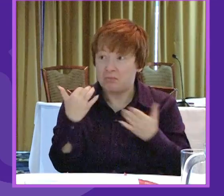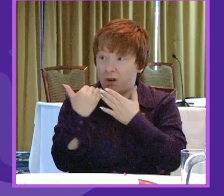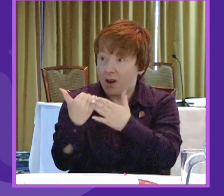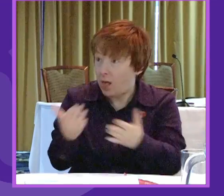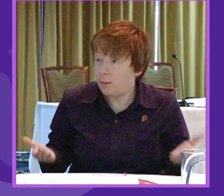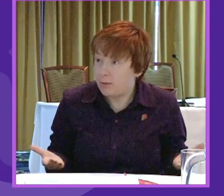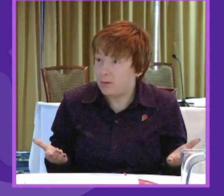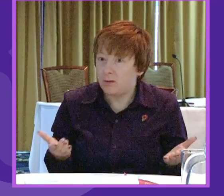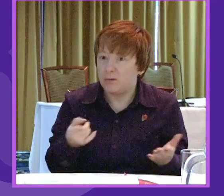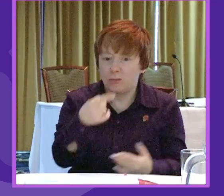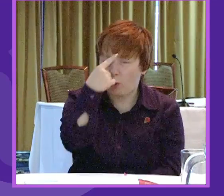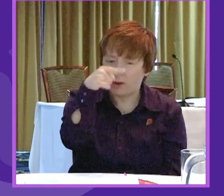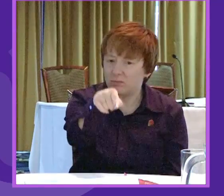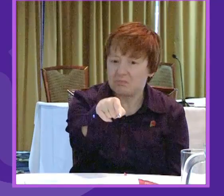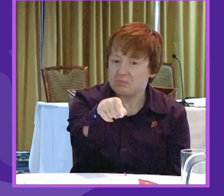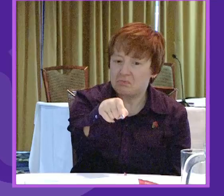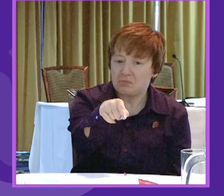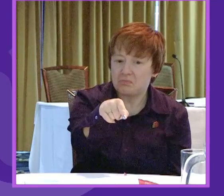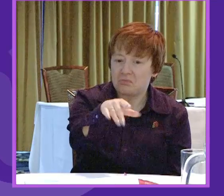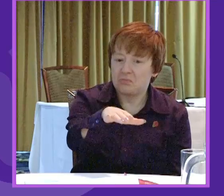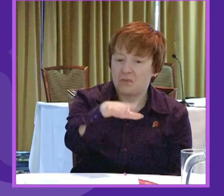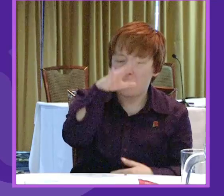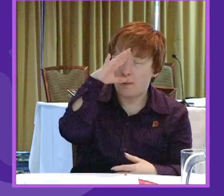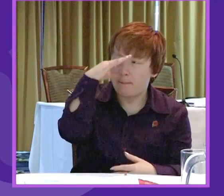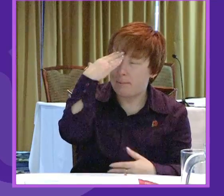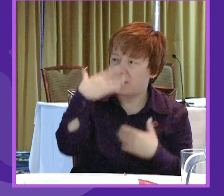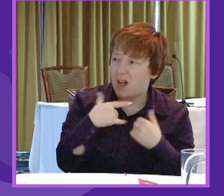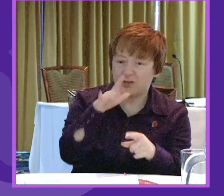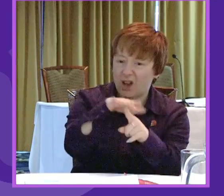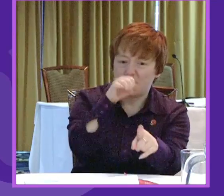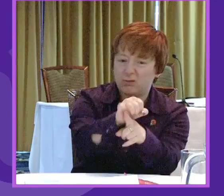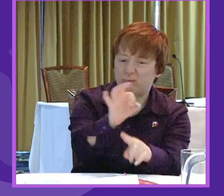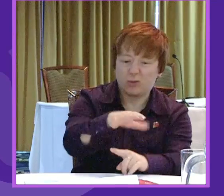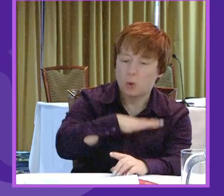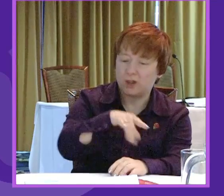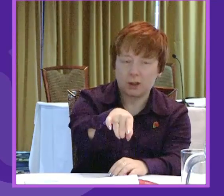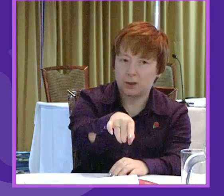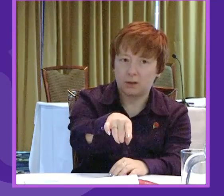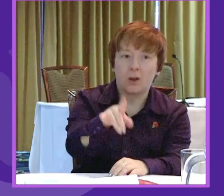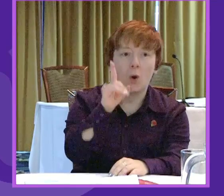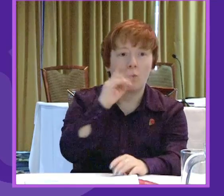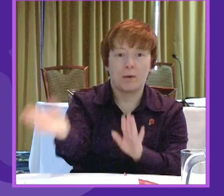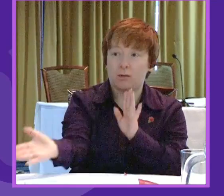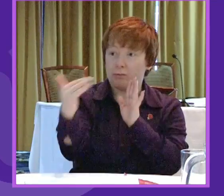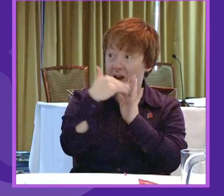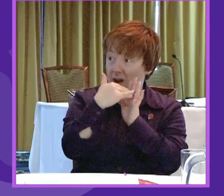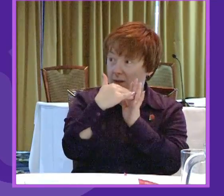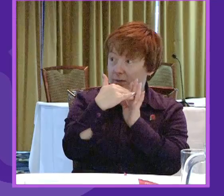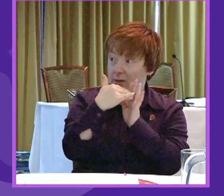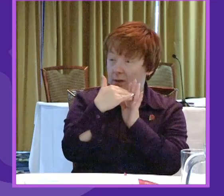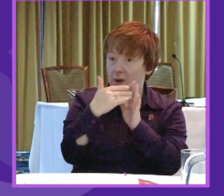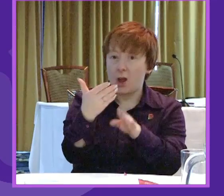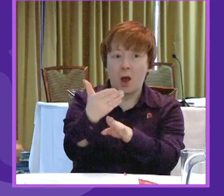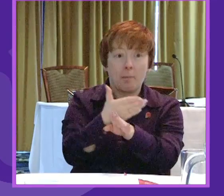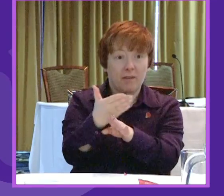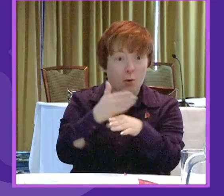do to help, or they didn't think there was a mental health diagnosis, and it was about... And she came to see me,